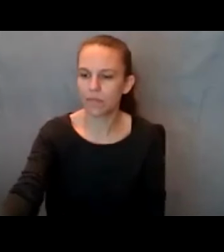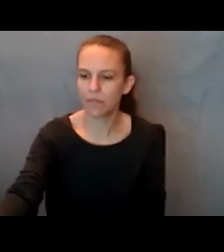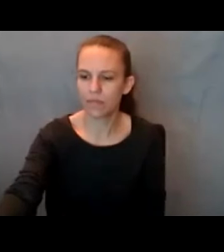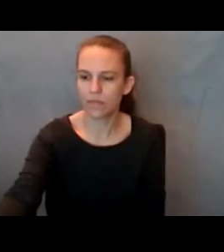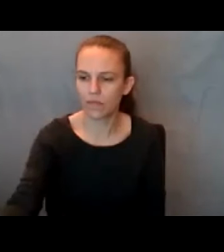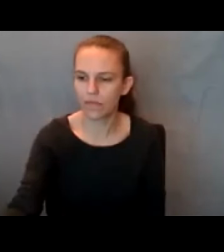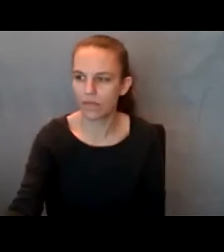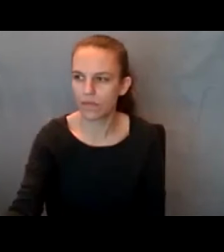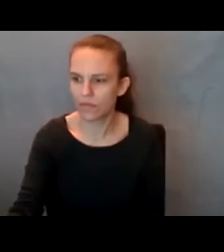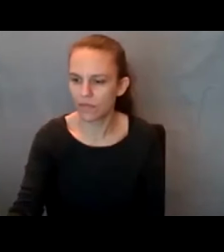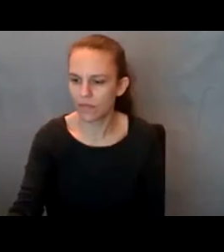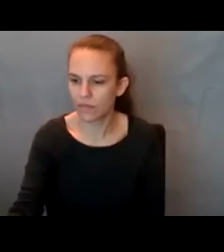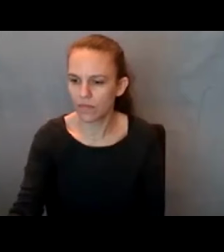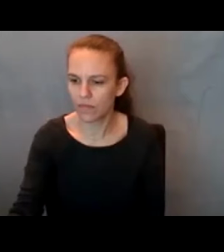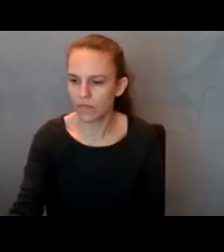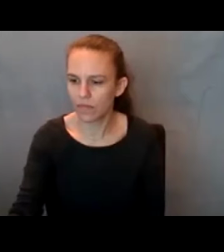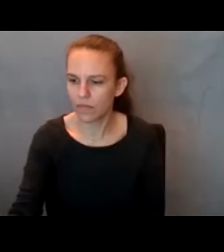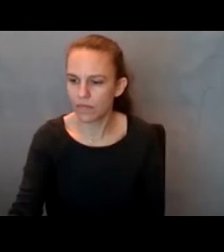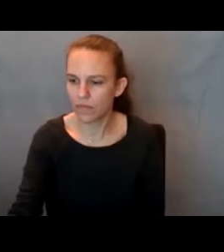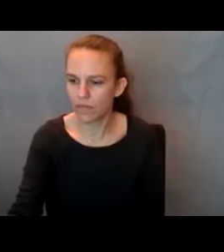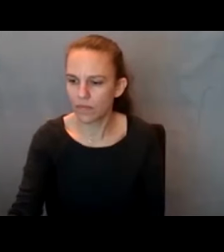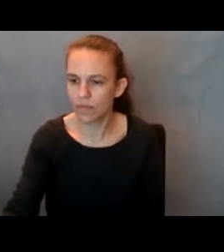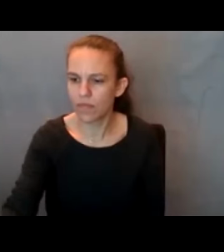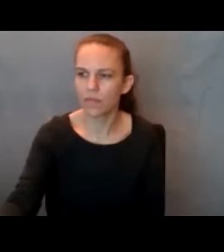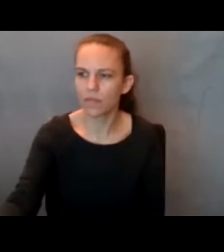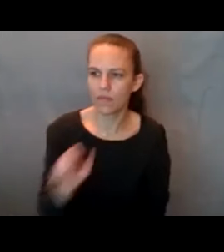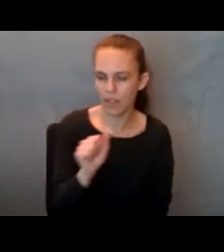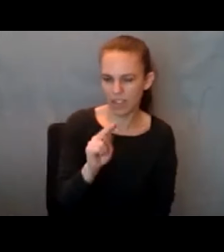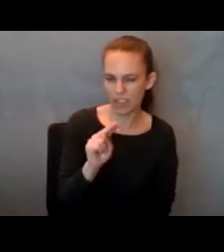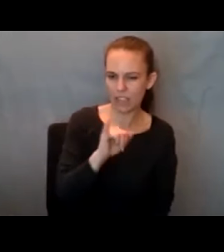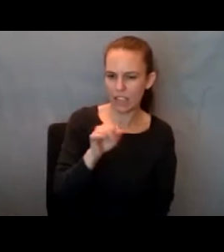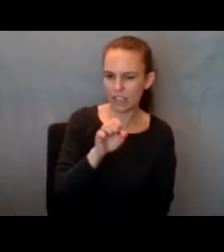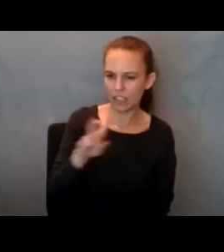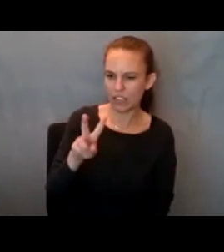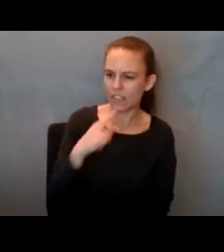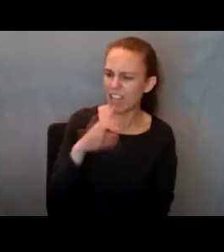Hi, Matt, I think she may have, I think she just joined. Wonderful.